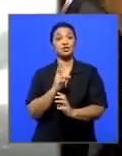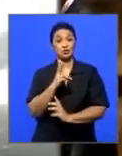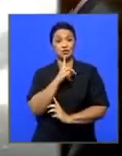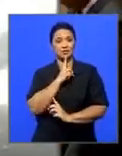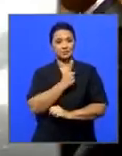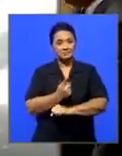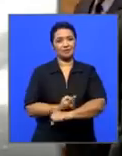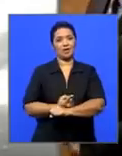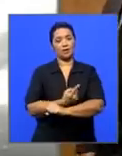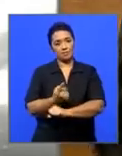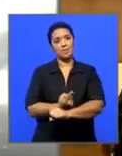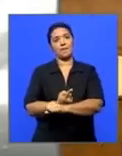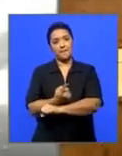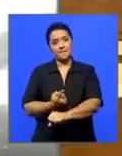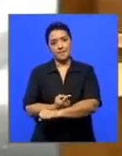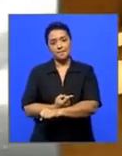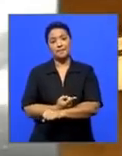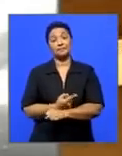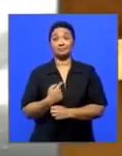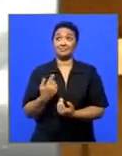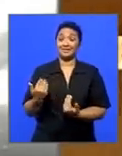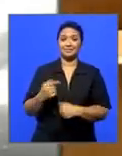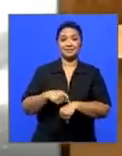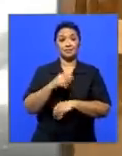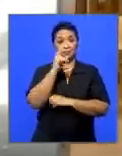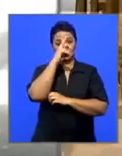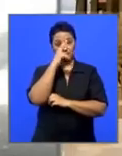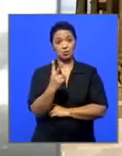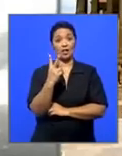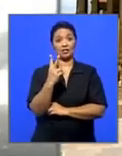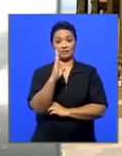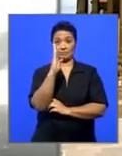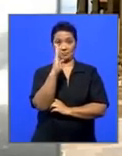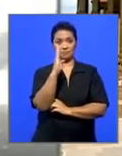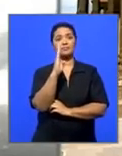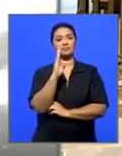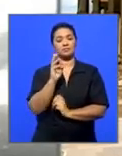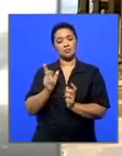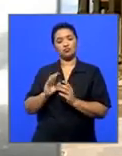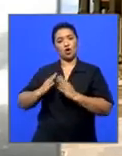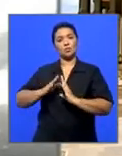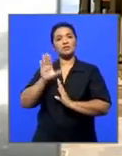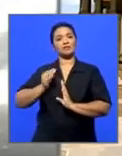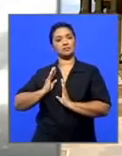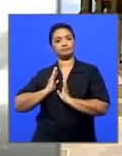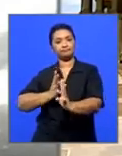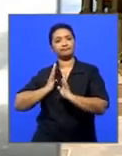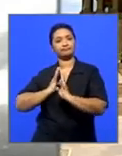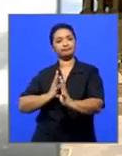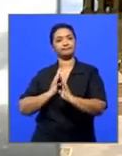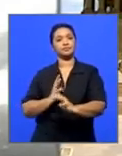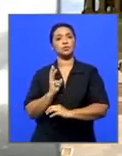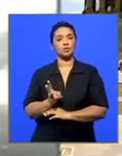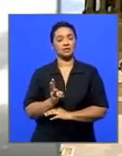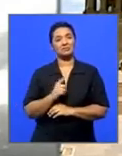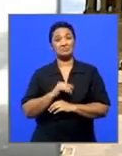it is opened to the public. It was expected that around about 12 o'clock the public would start filing past, but of course this is an